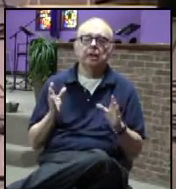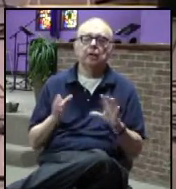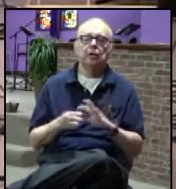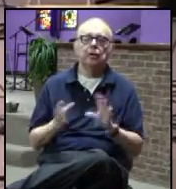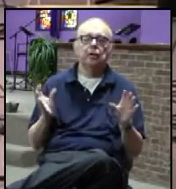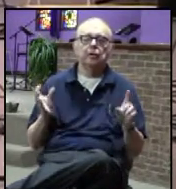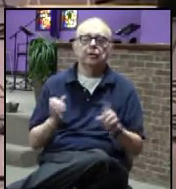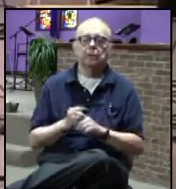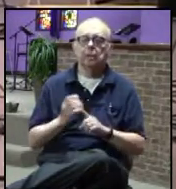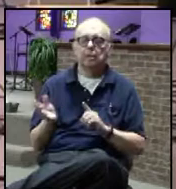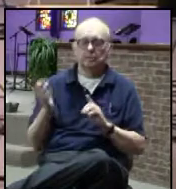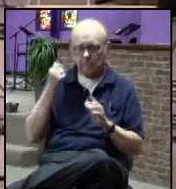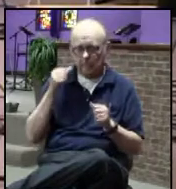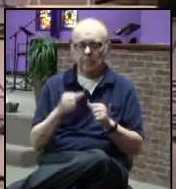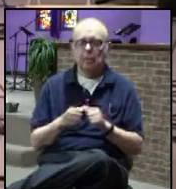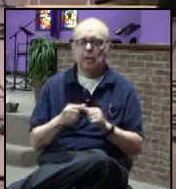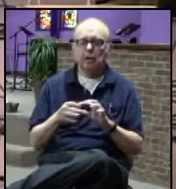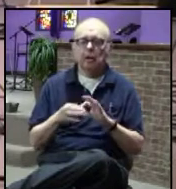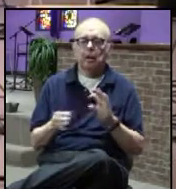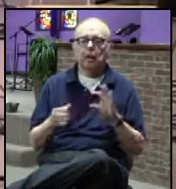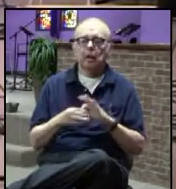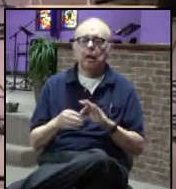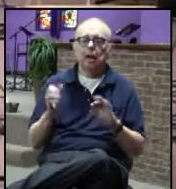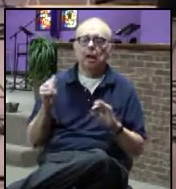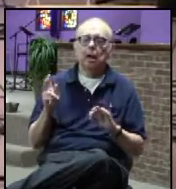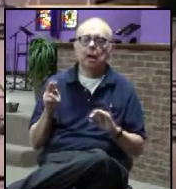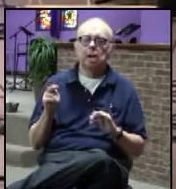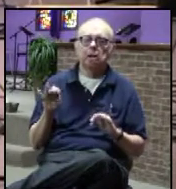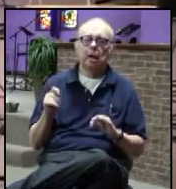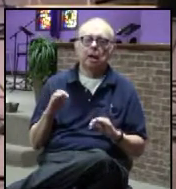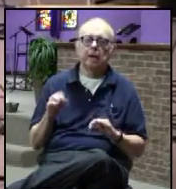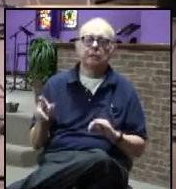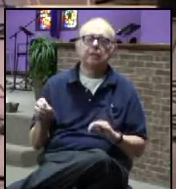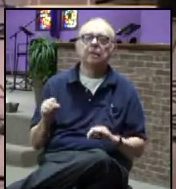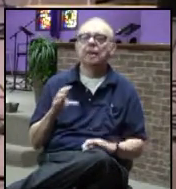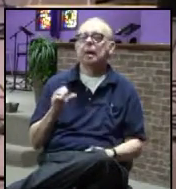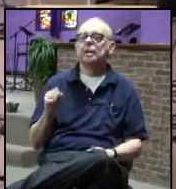you need to go back and remember the story of Ananias and Sapphira.